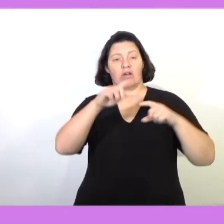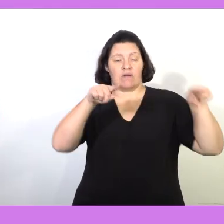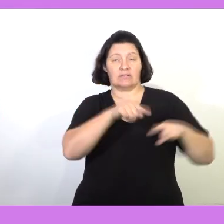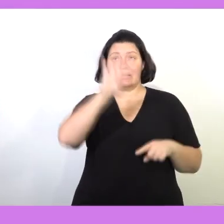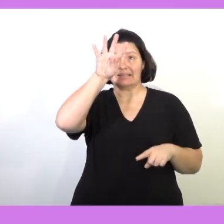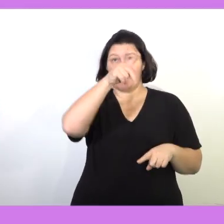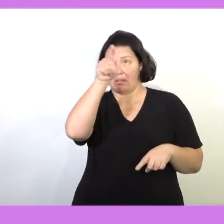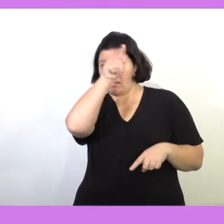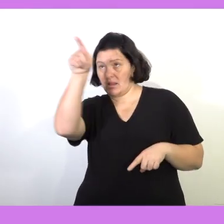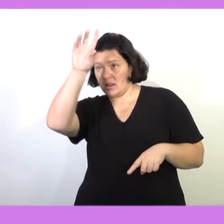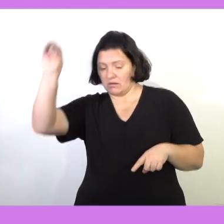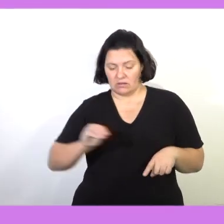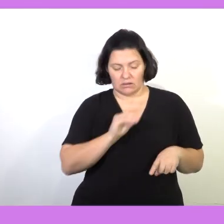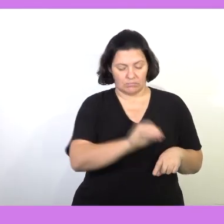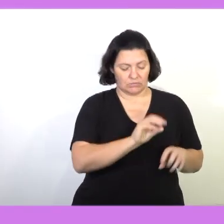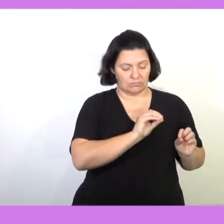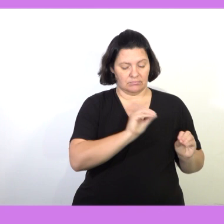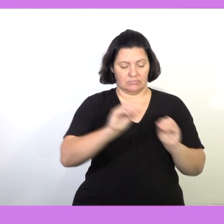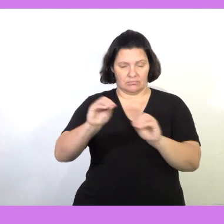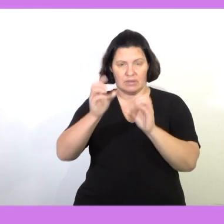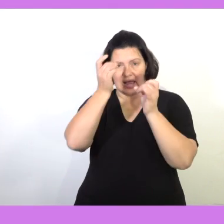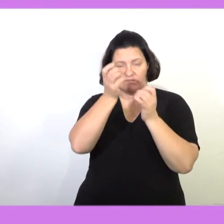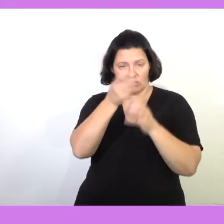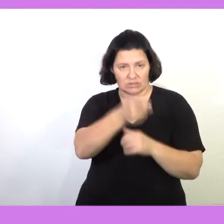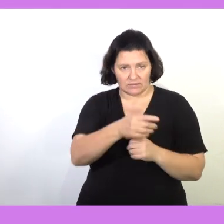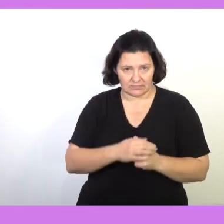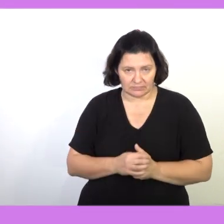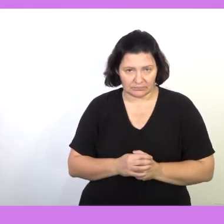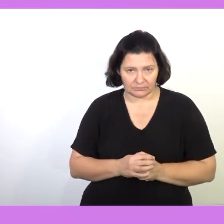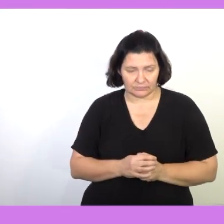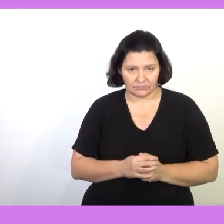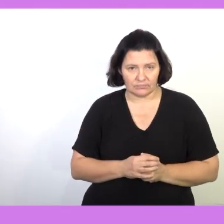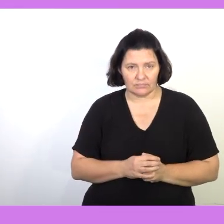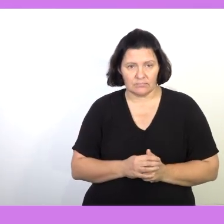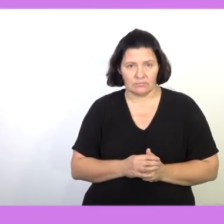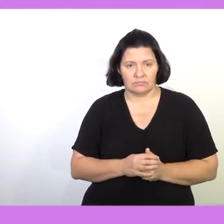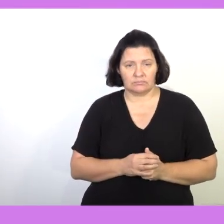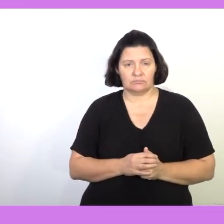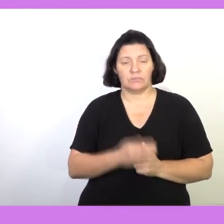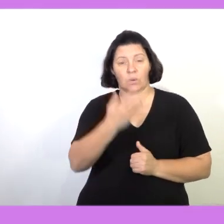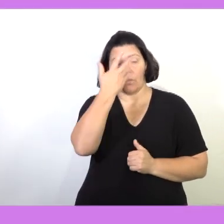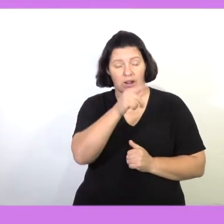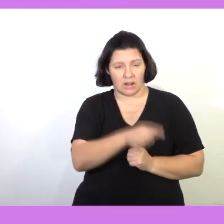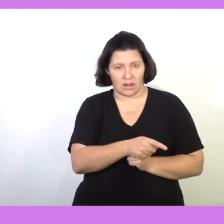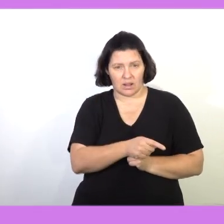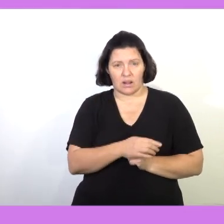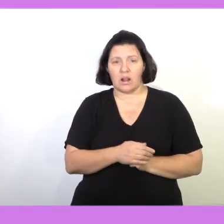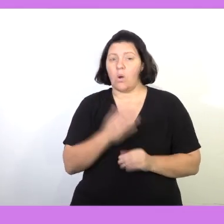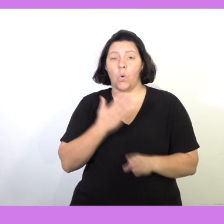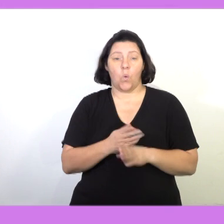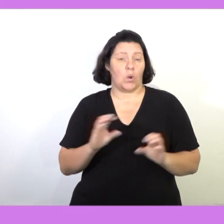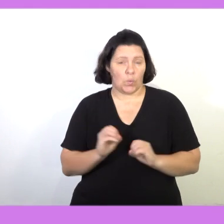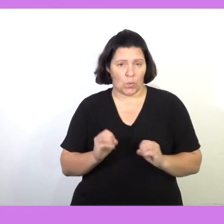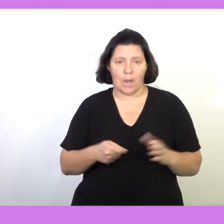say use the completed table to represent the information on a graph. Let's plot this one. We know that if